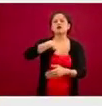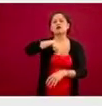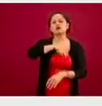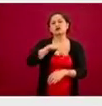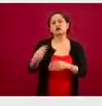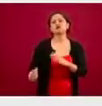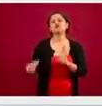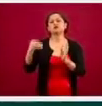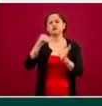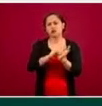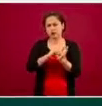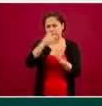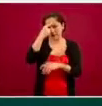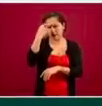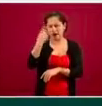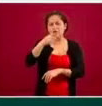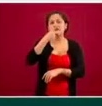have